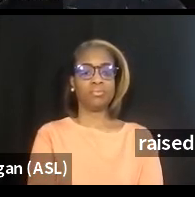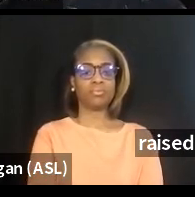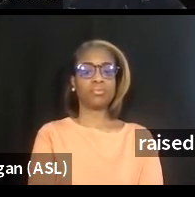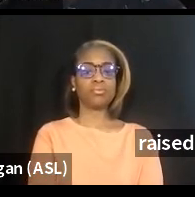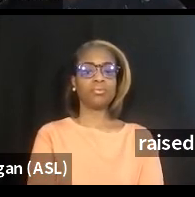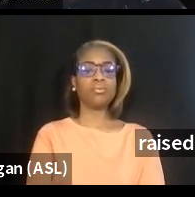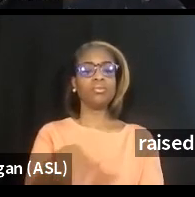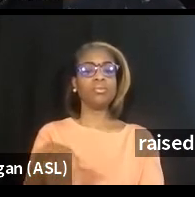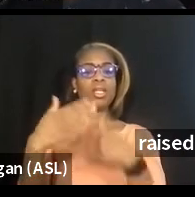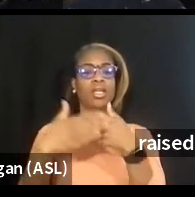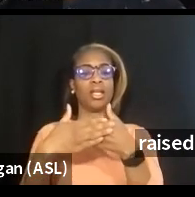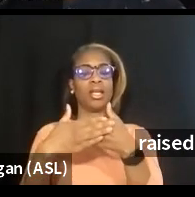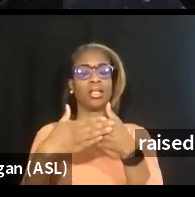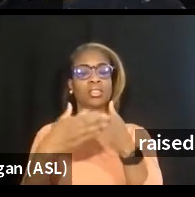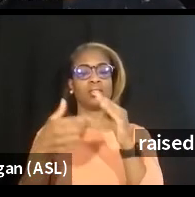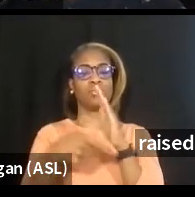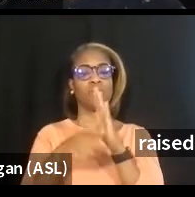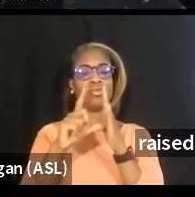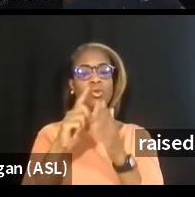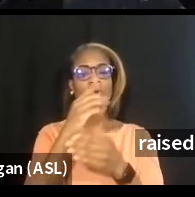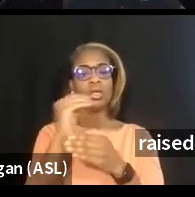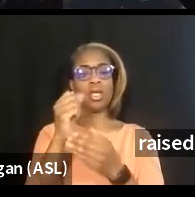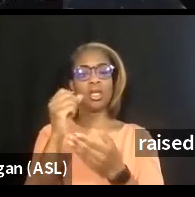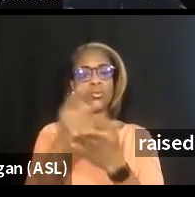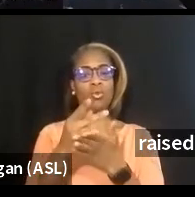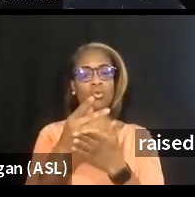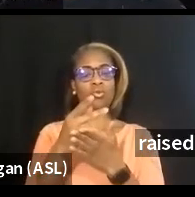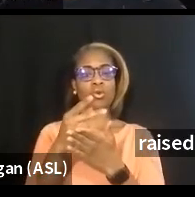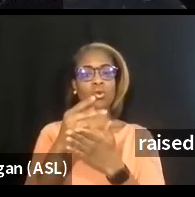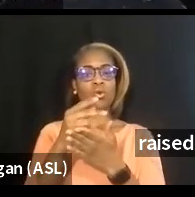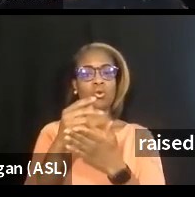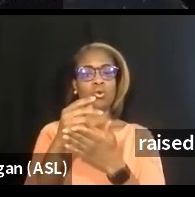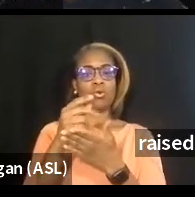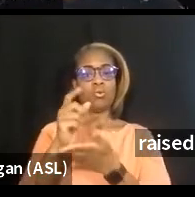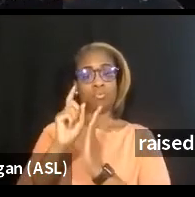Next is the review and approval of the minutes from